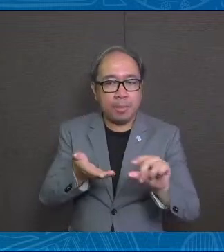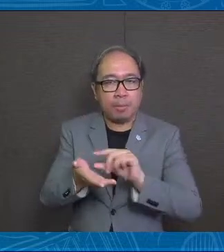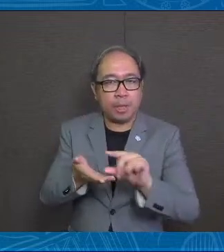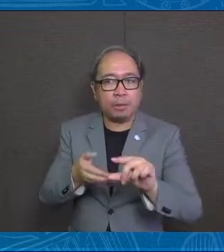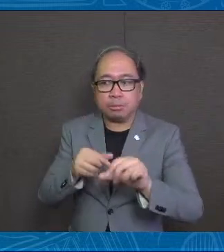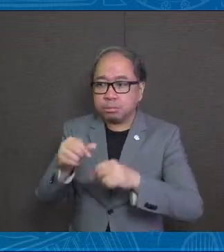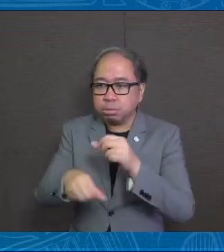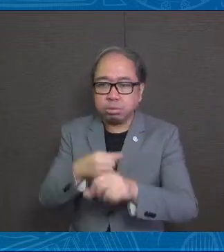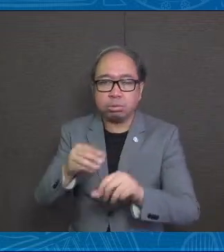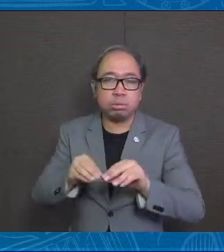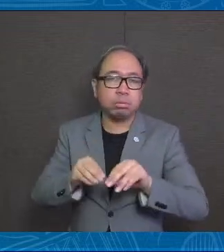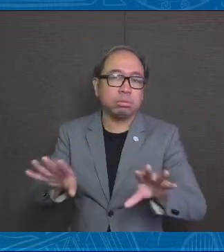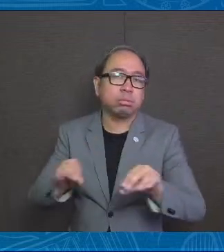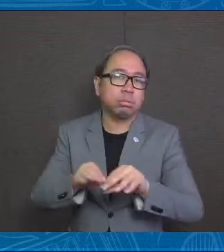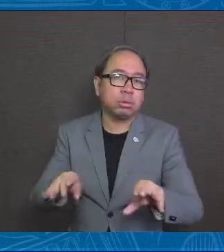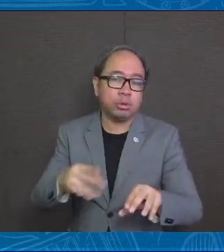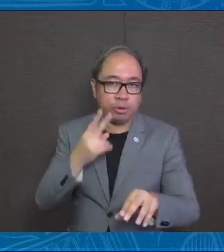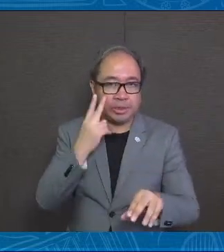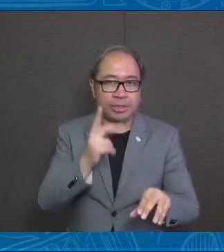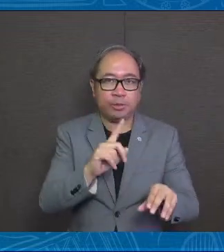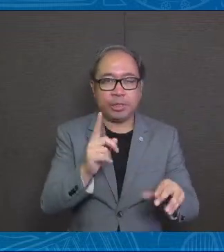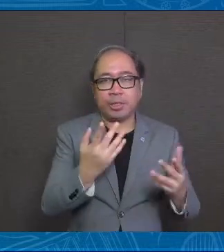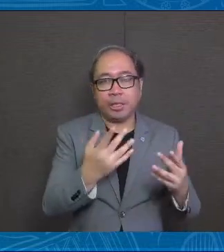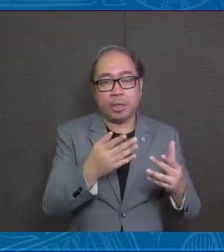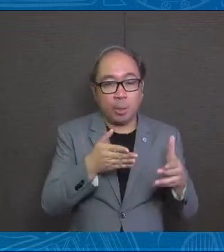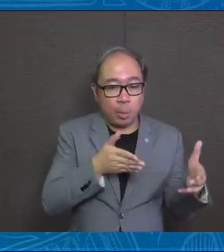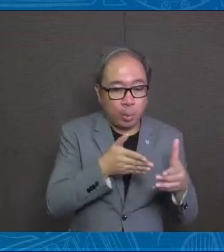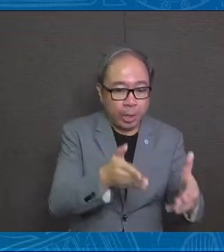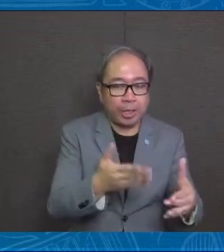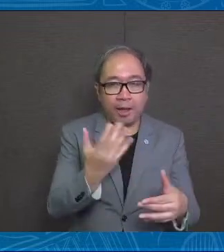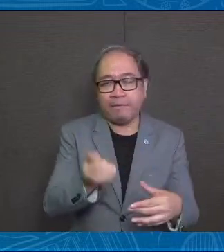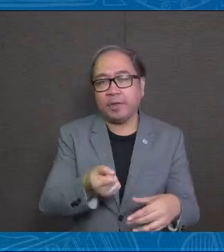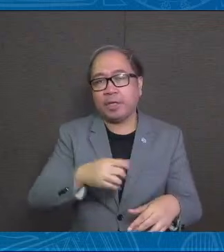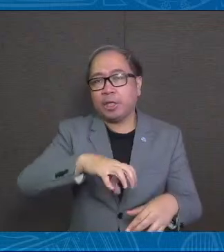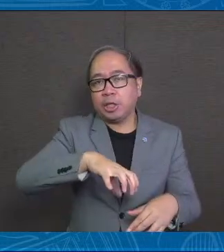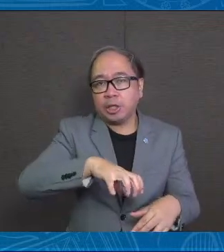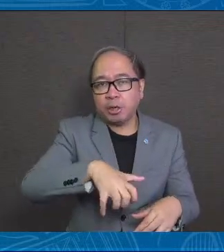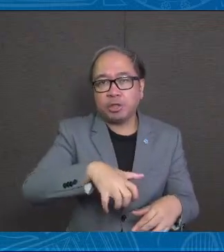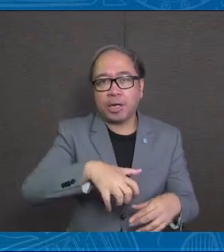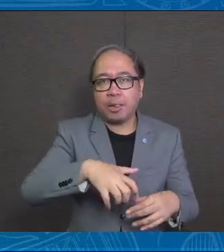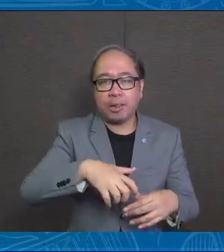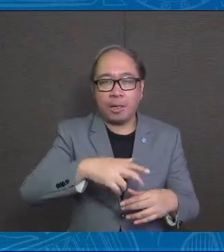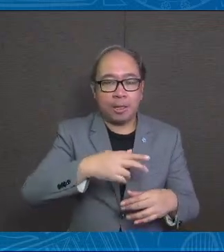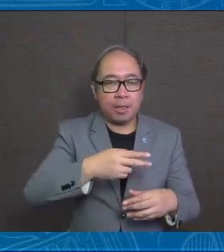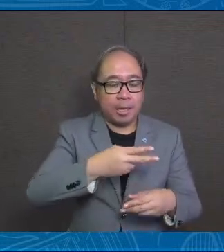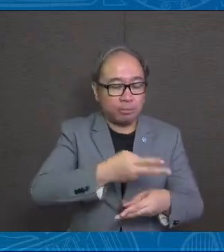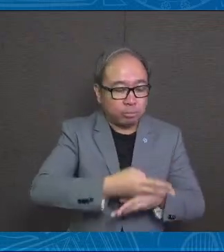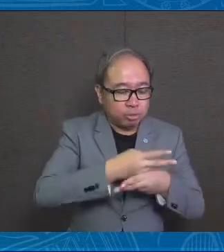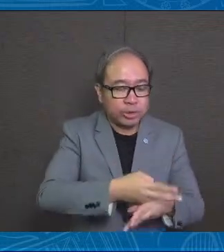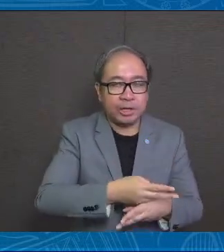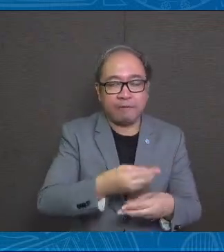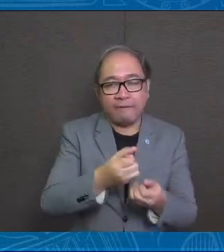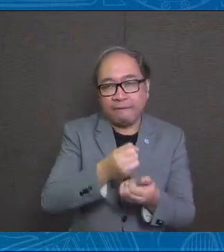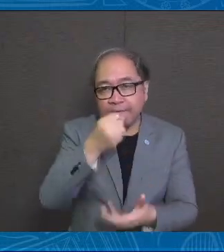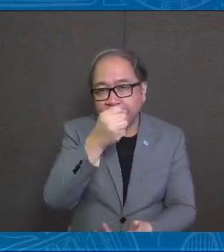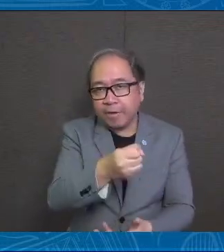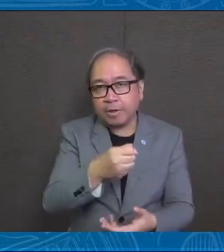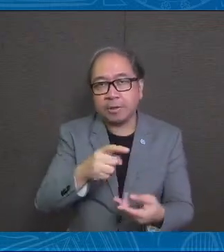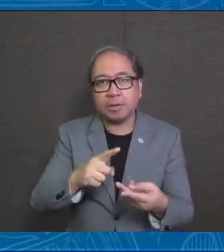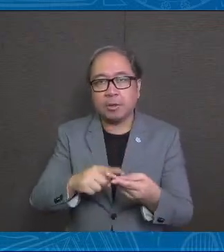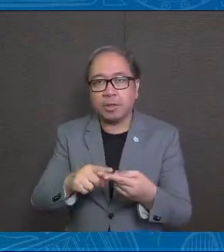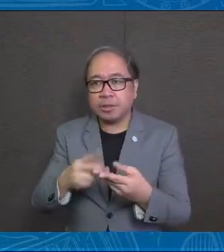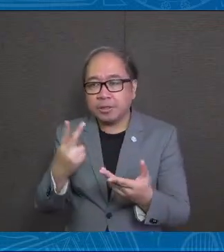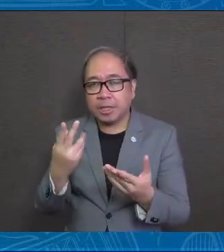DRF instruments. We talked about the instruments. National Reserve Funds, contingent disaster finance, parametric insurance. Then finally,